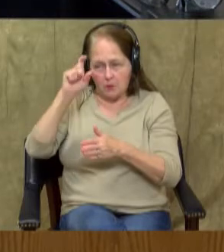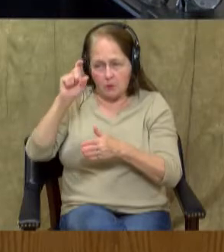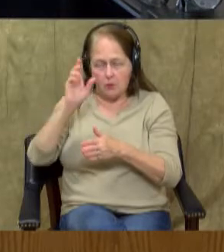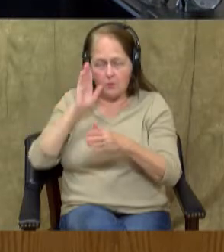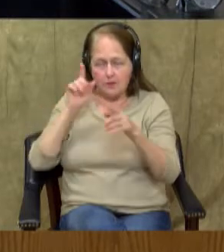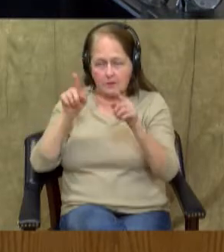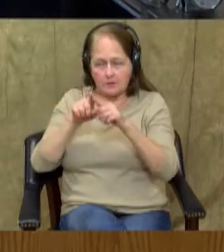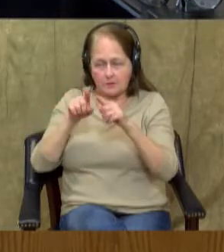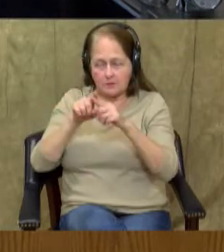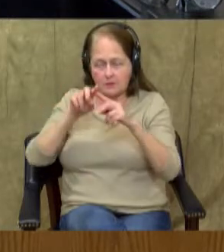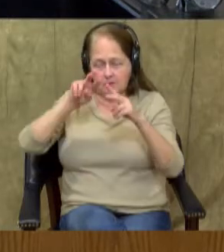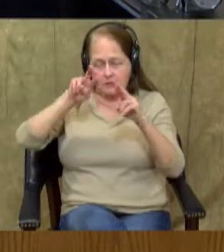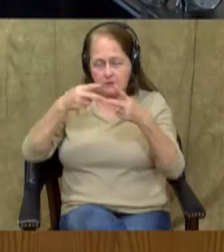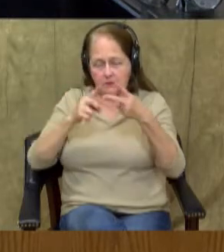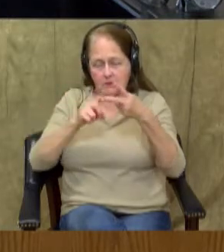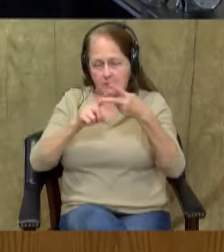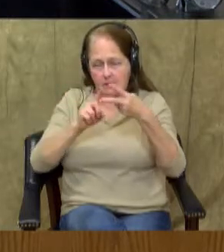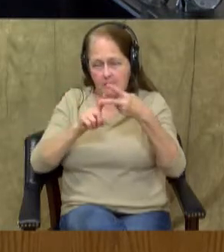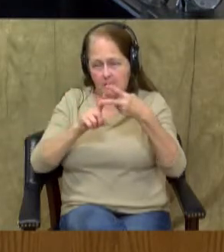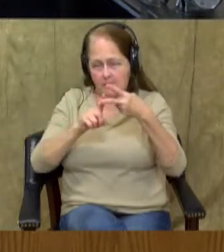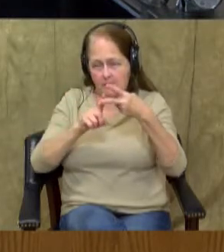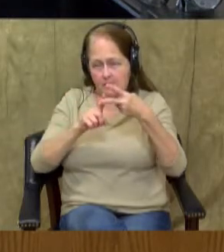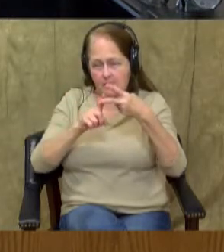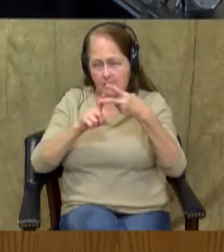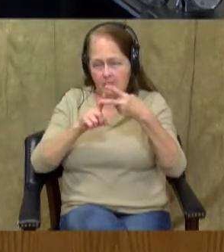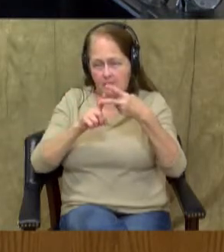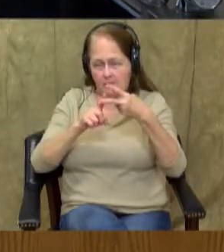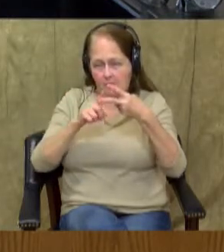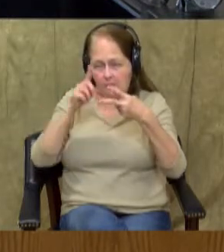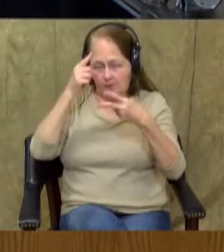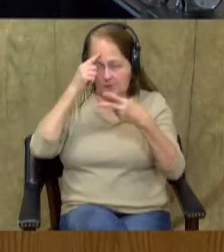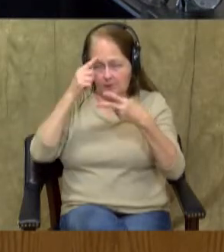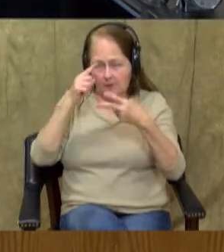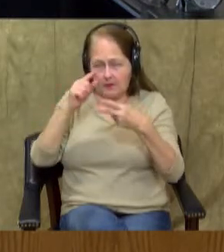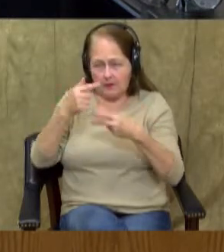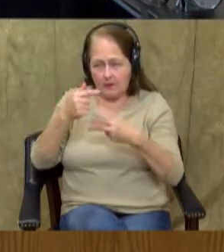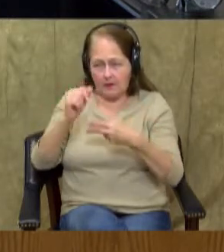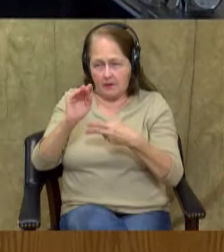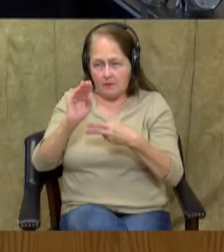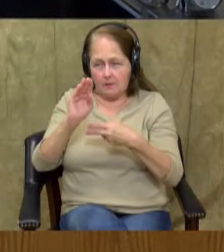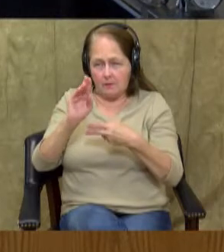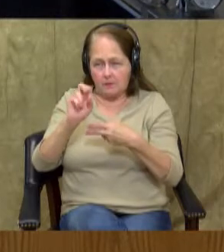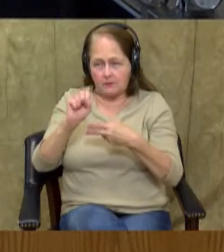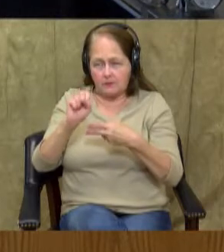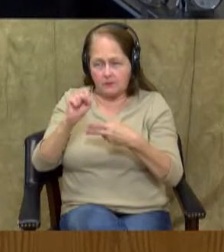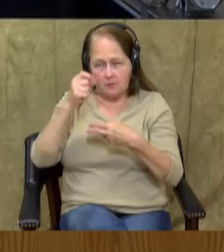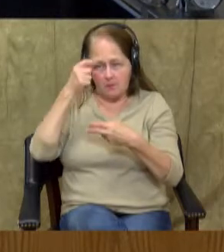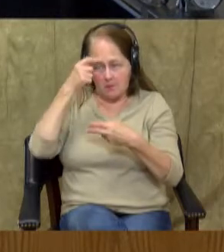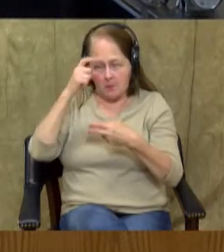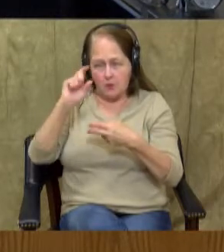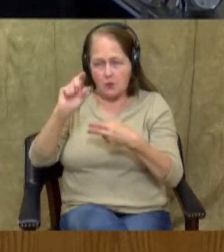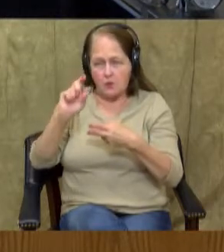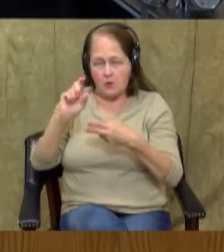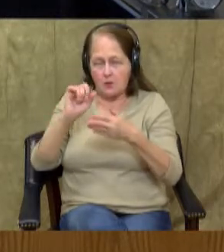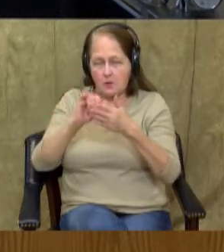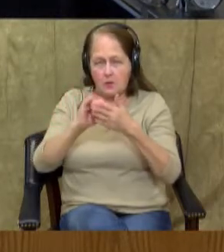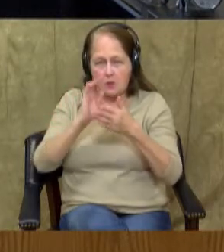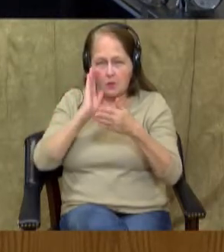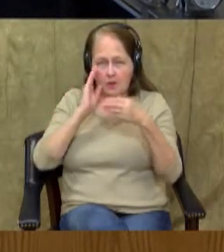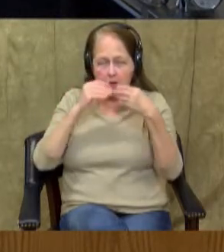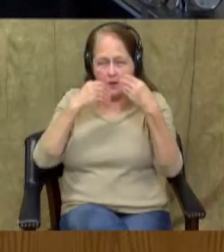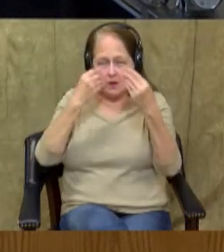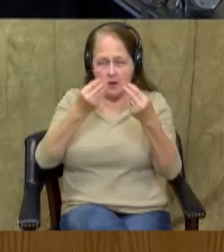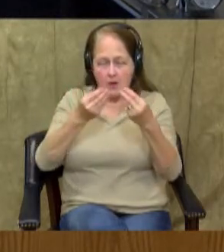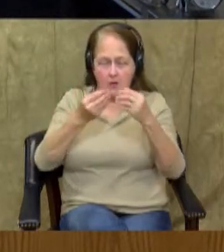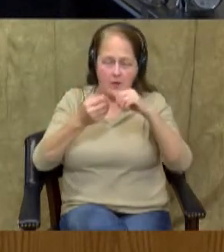then the second most popular answer was this one, where they think it's a gibbous moon. If it's crescent on this side of the Earth, then it's going to be gibbous